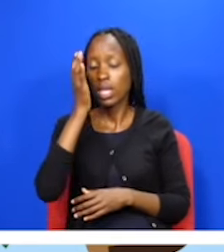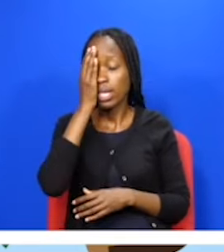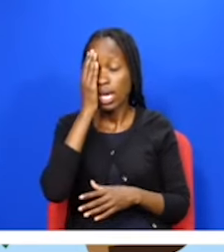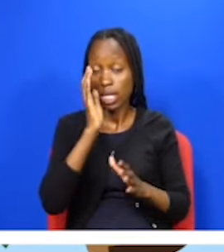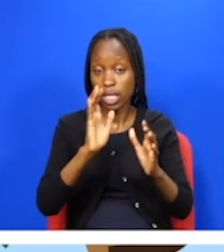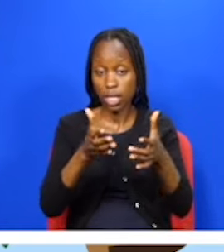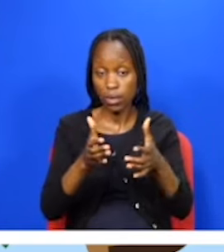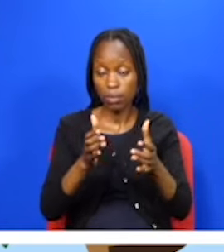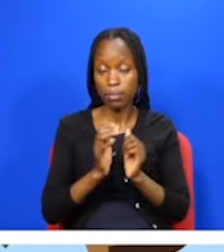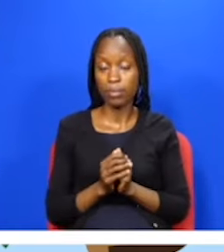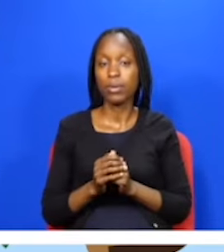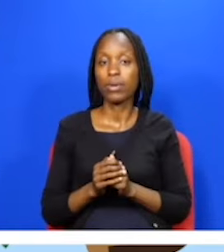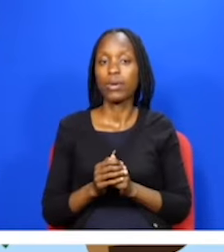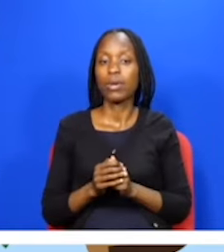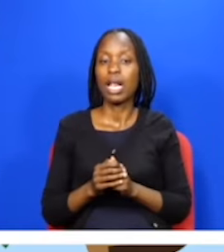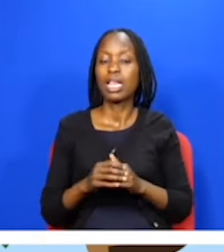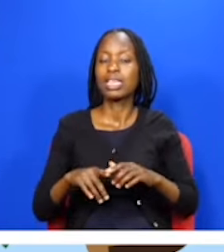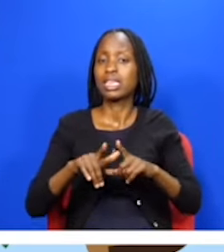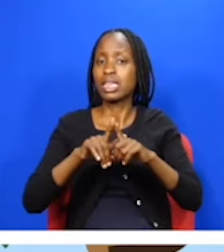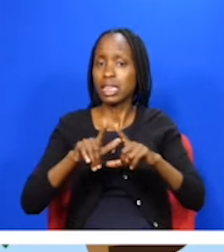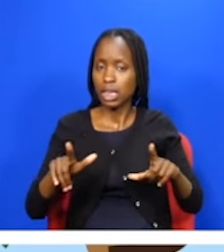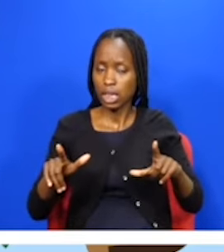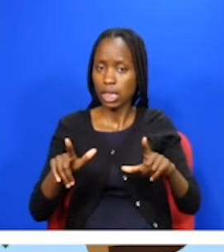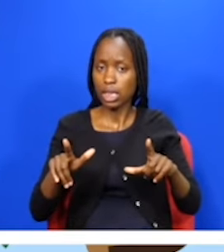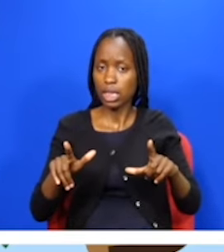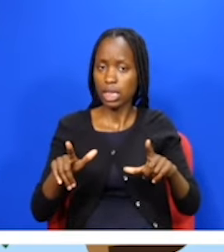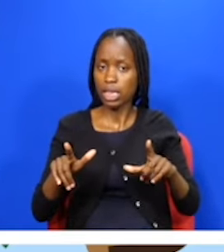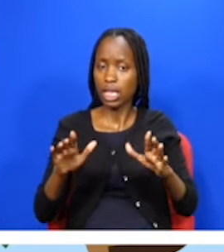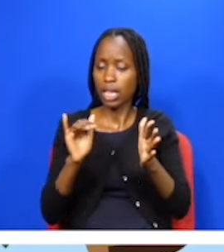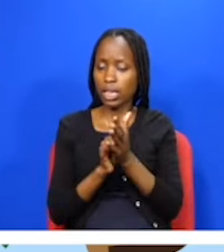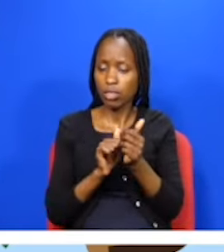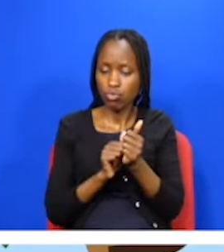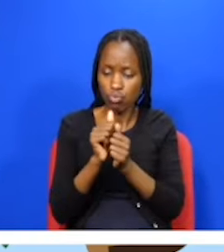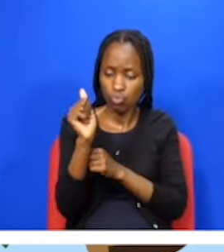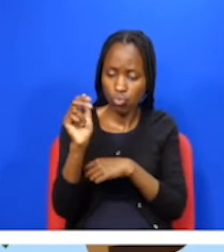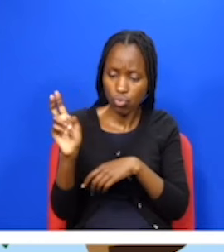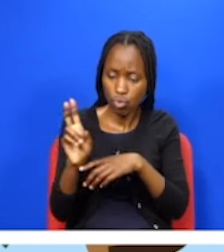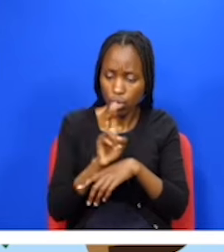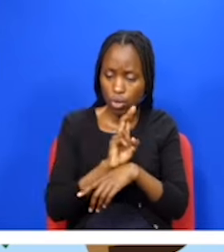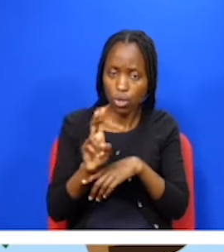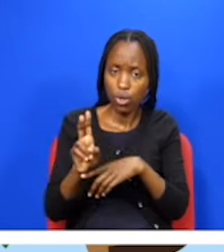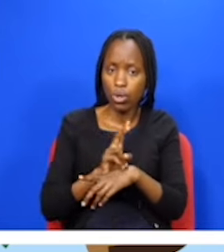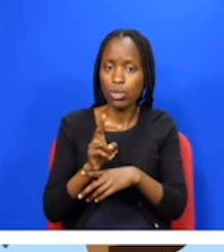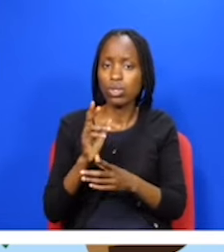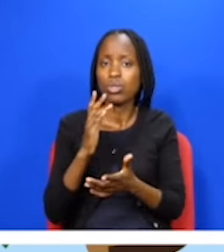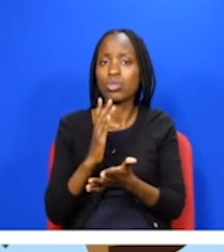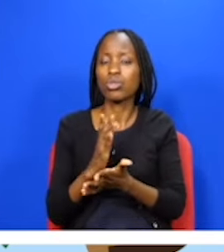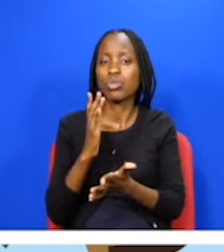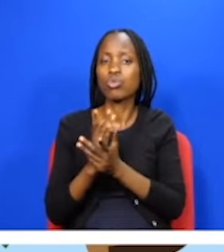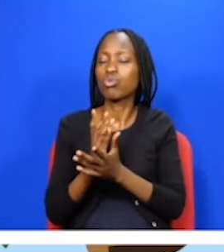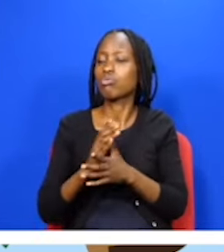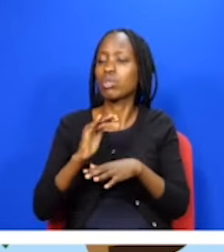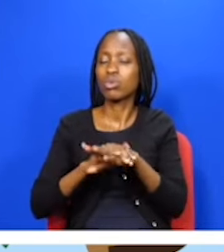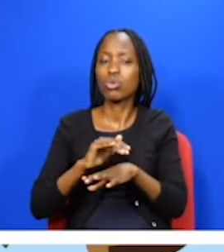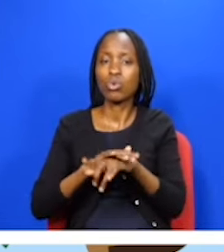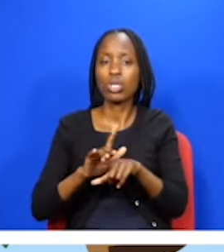of Israel, 'The land which we passed through to spy it out is an exceedingly good land. If